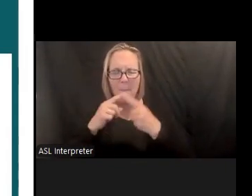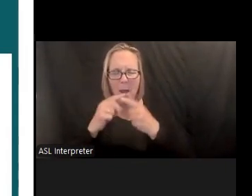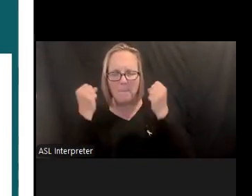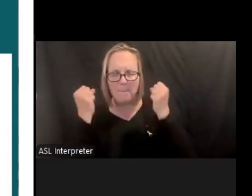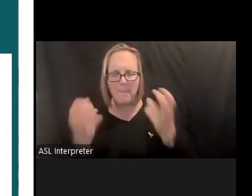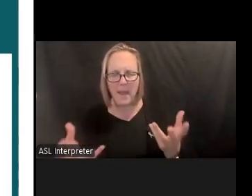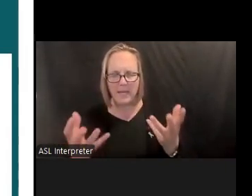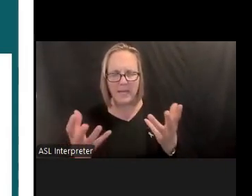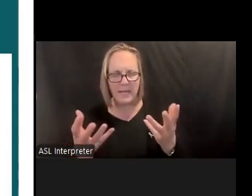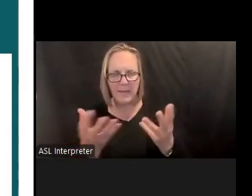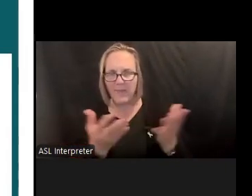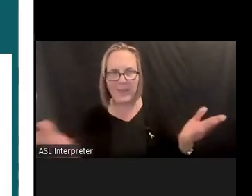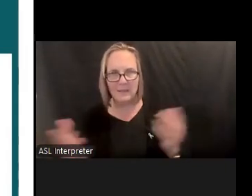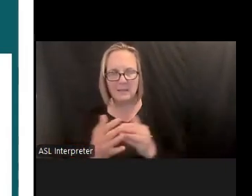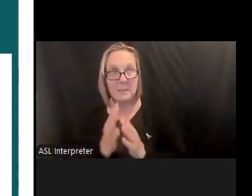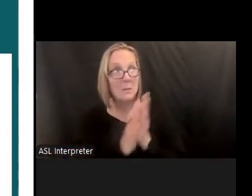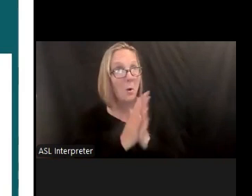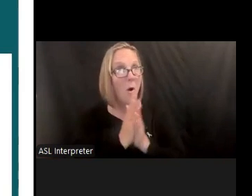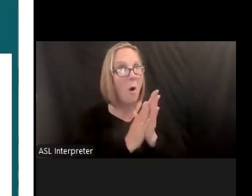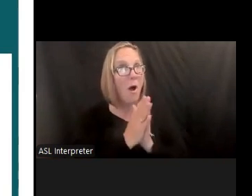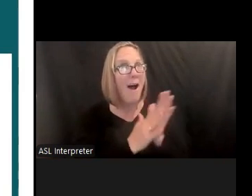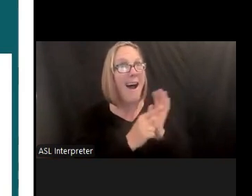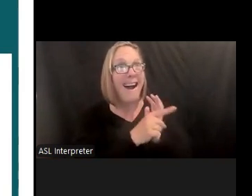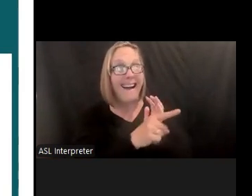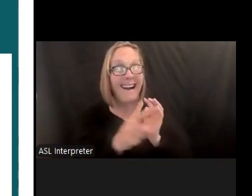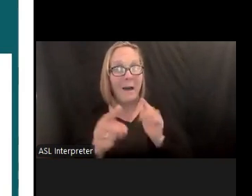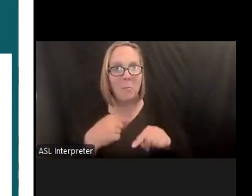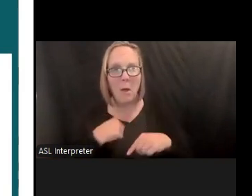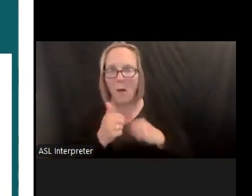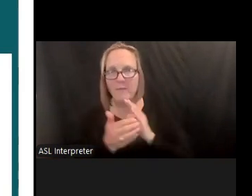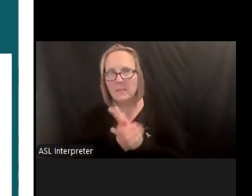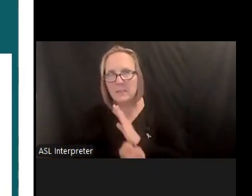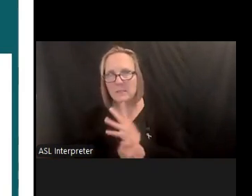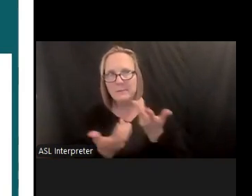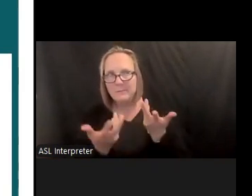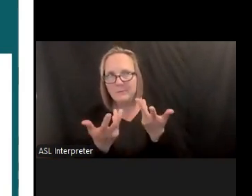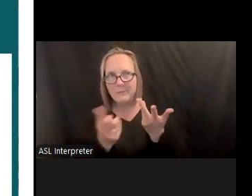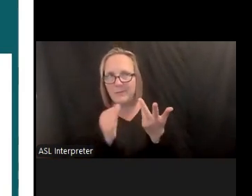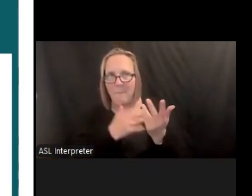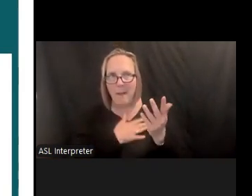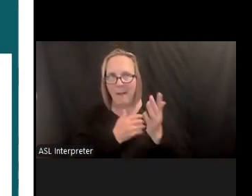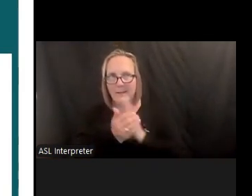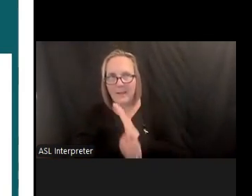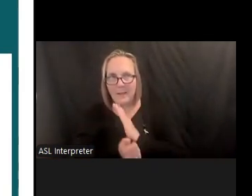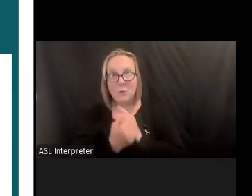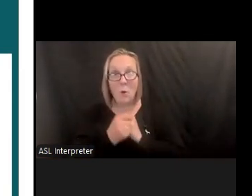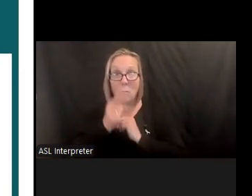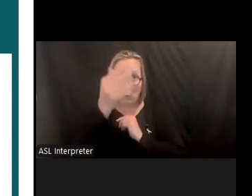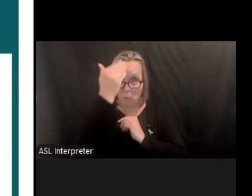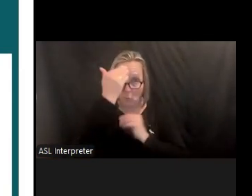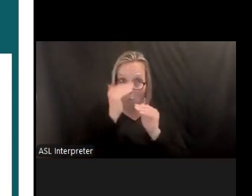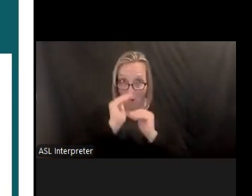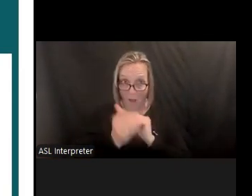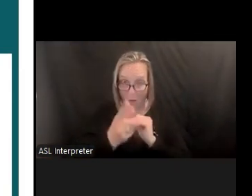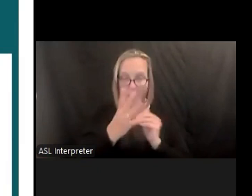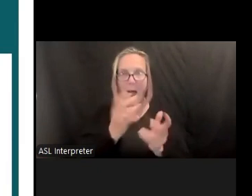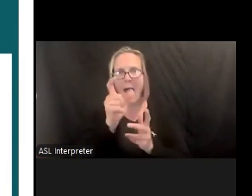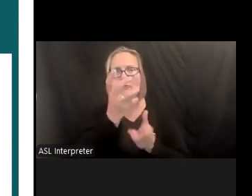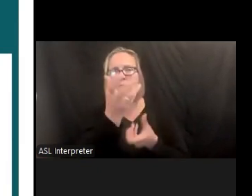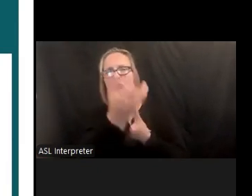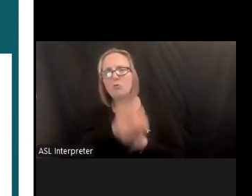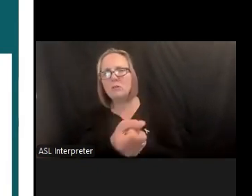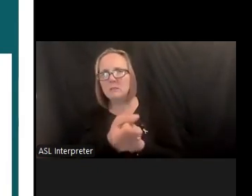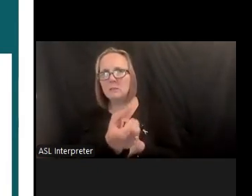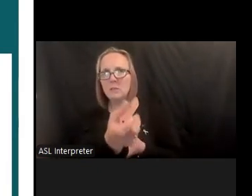of my wheelhouse. It's like, I have to put my trust in the people who know what to do so that I can live and raise